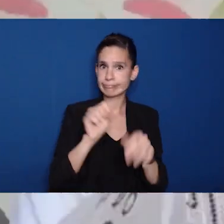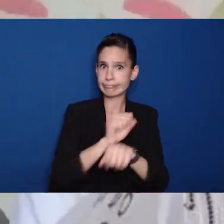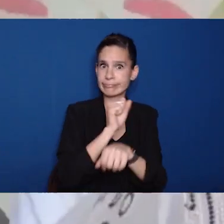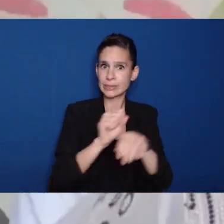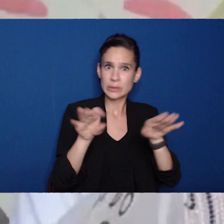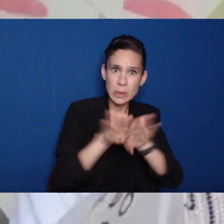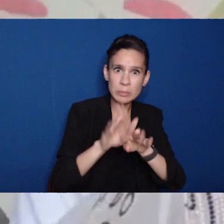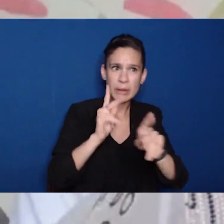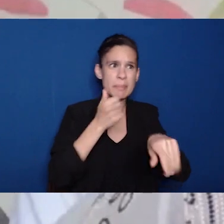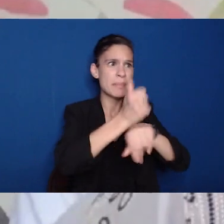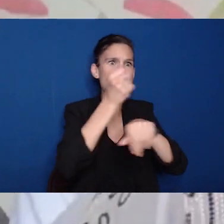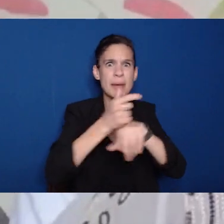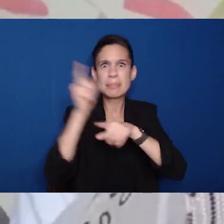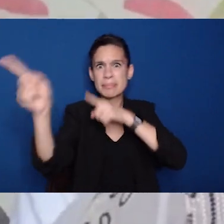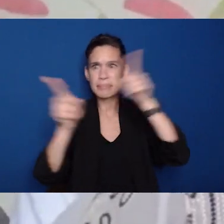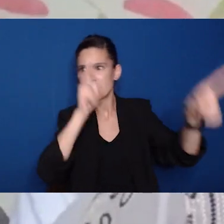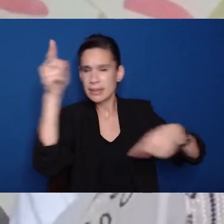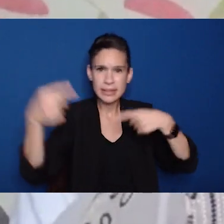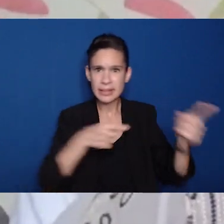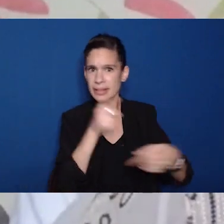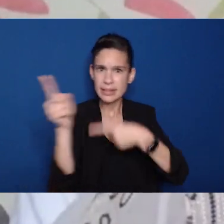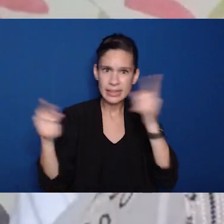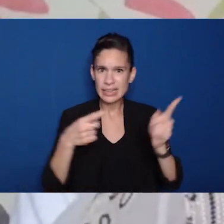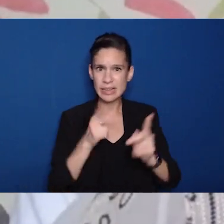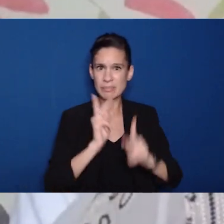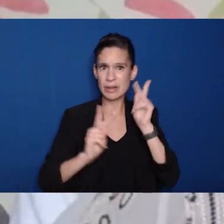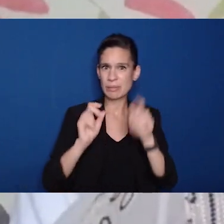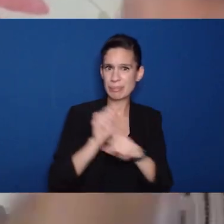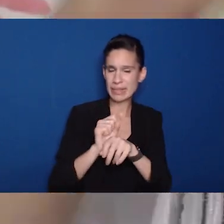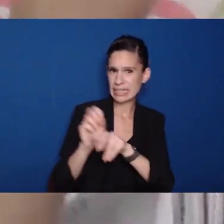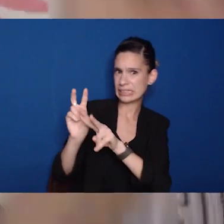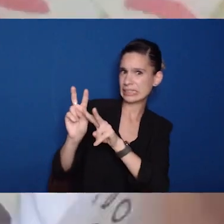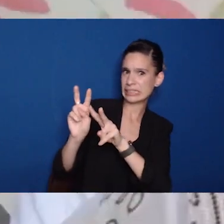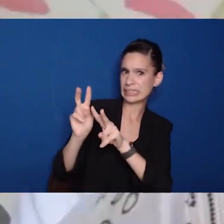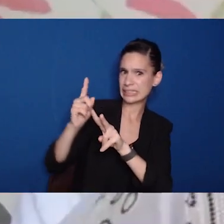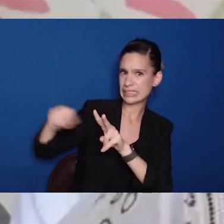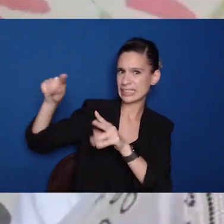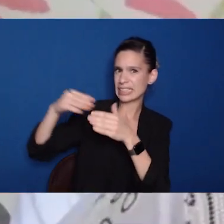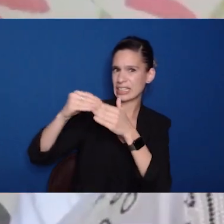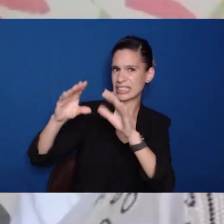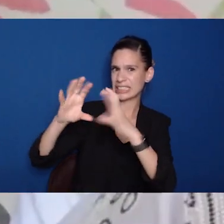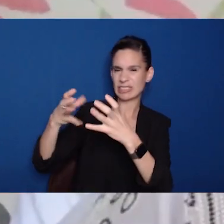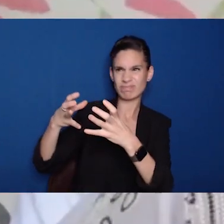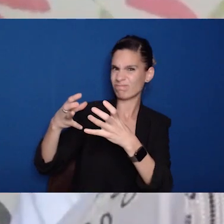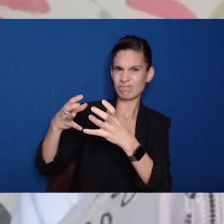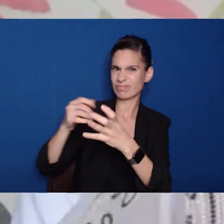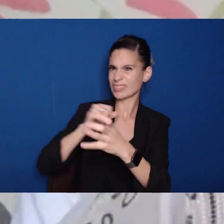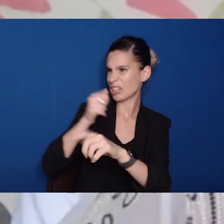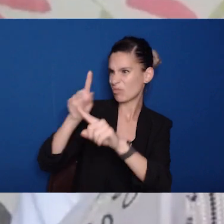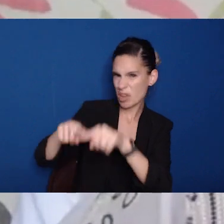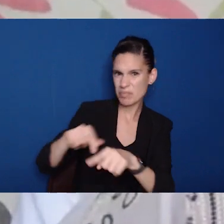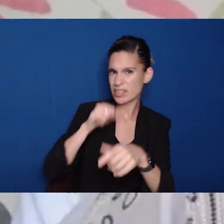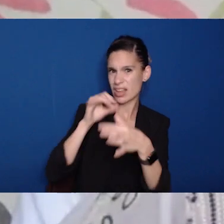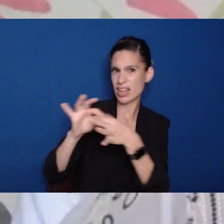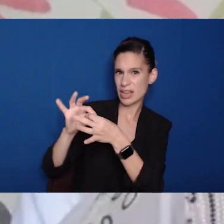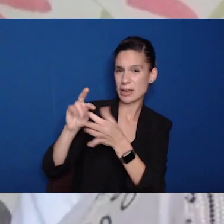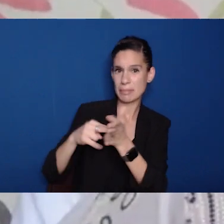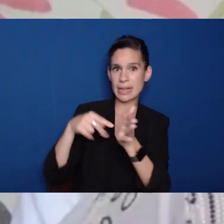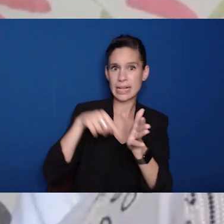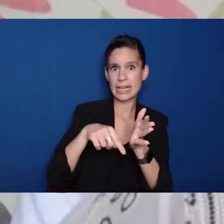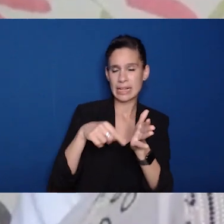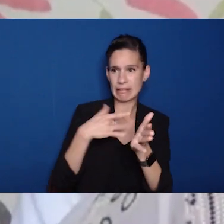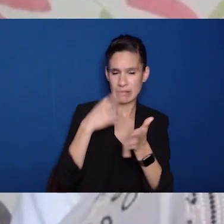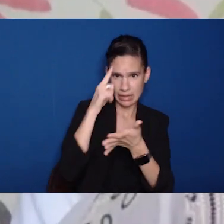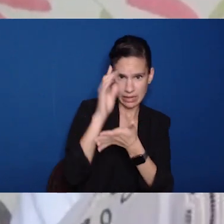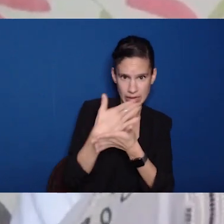pointing. And everybody in the organization knows that the leadership team is not aligned. And that's when everybody starts